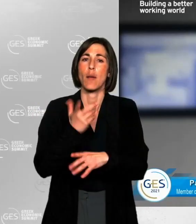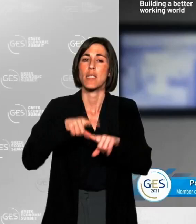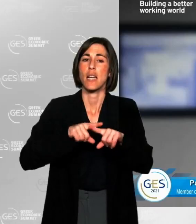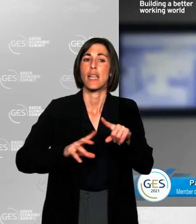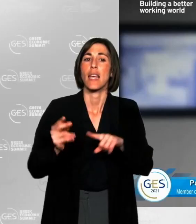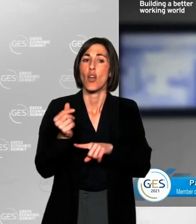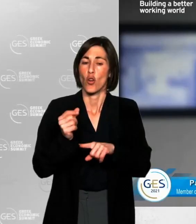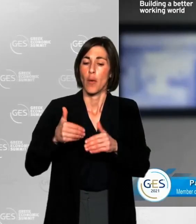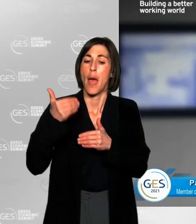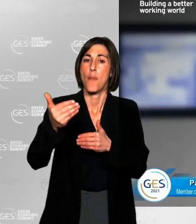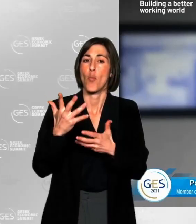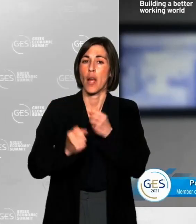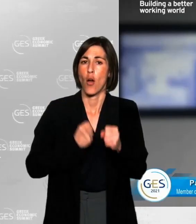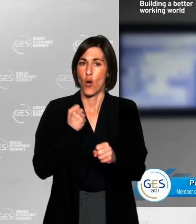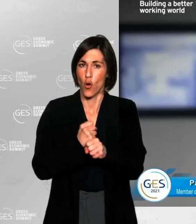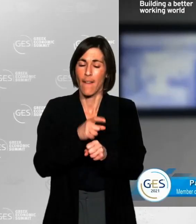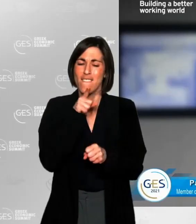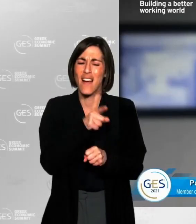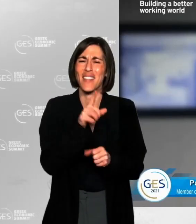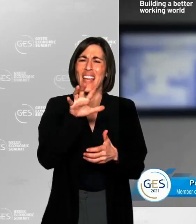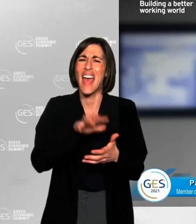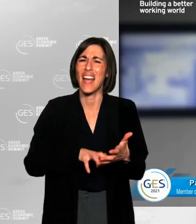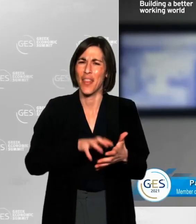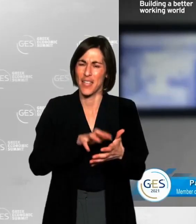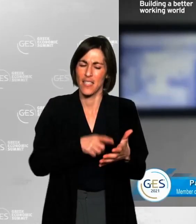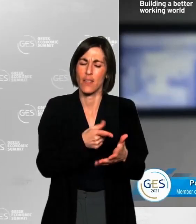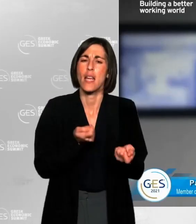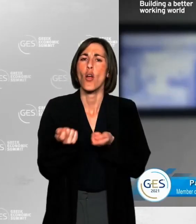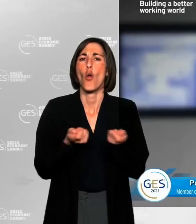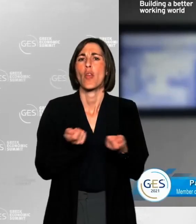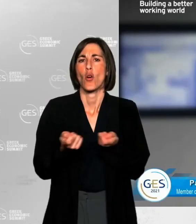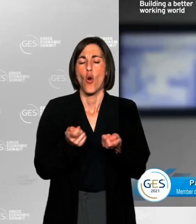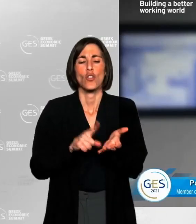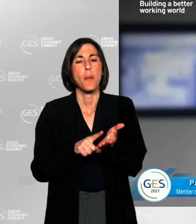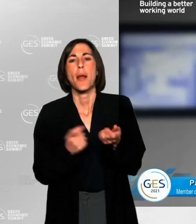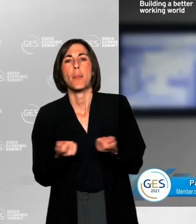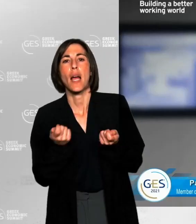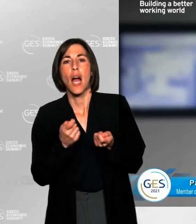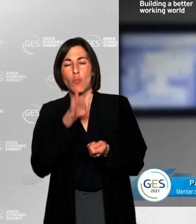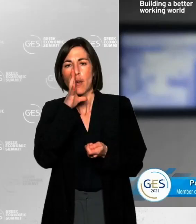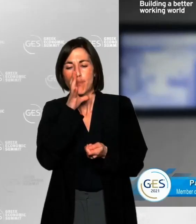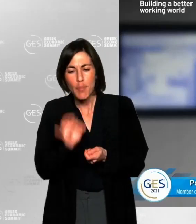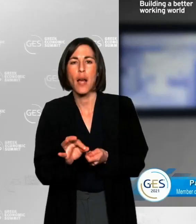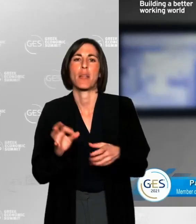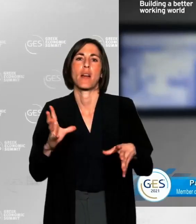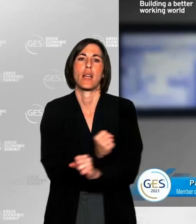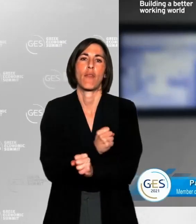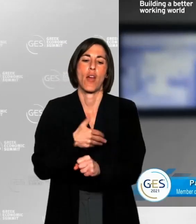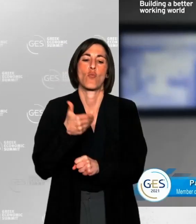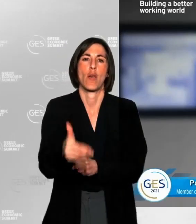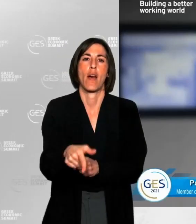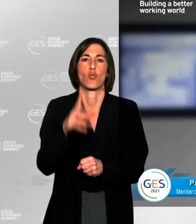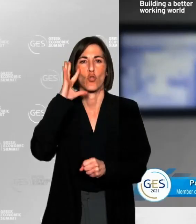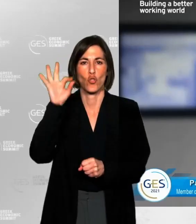a guide on what we need to do to make this leap. At this point, it's a great honor